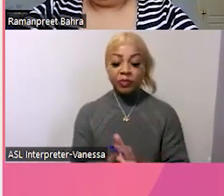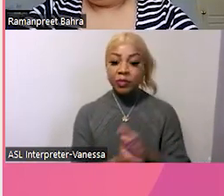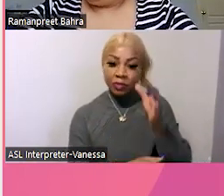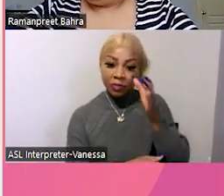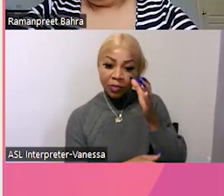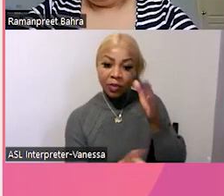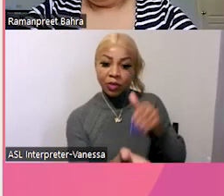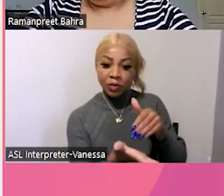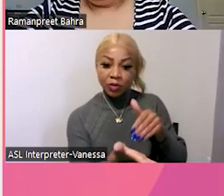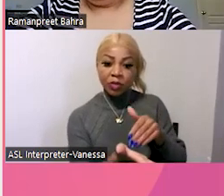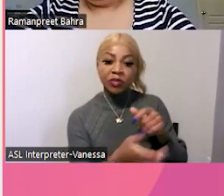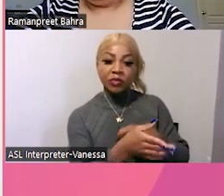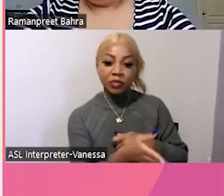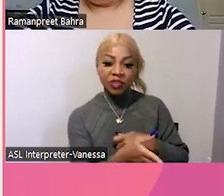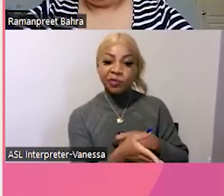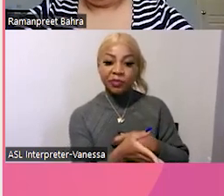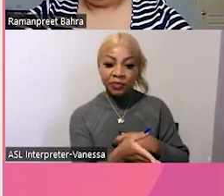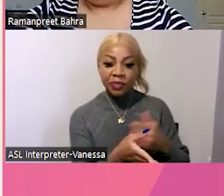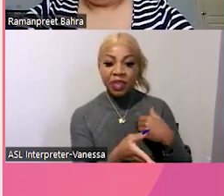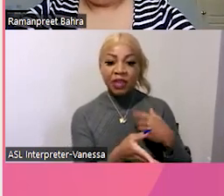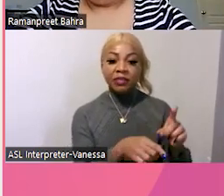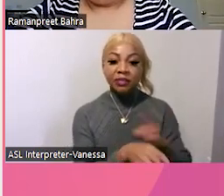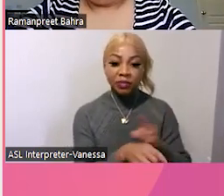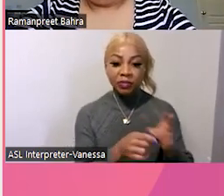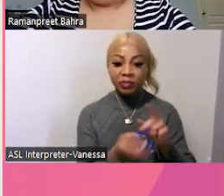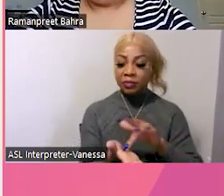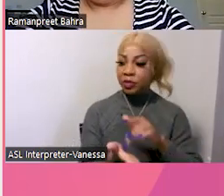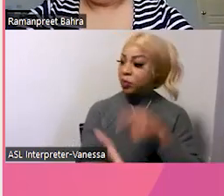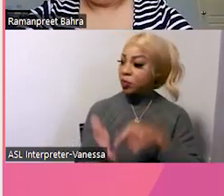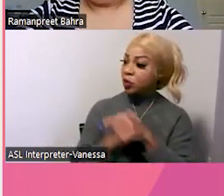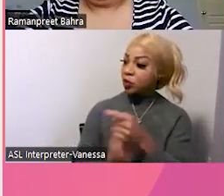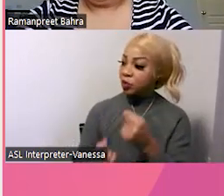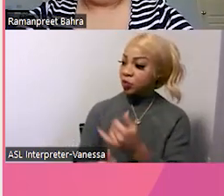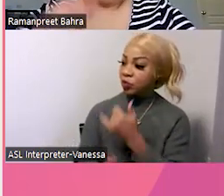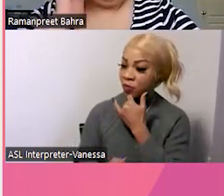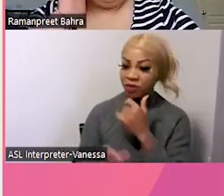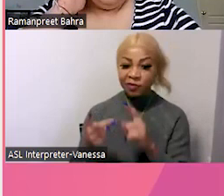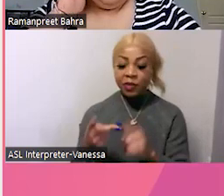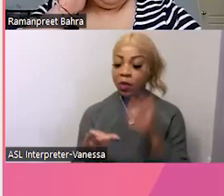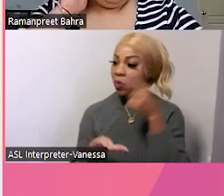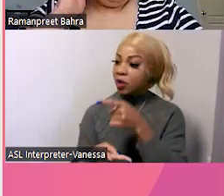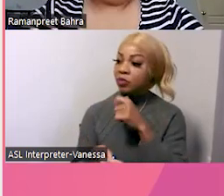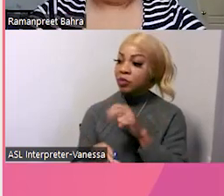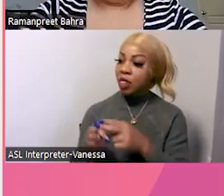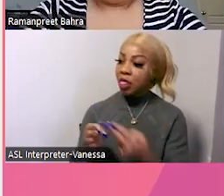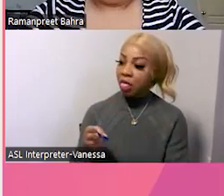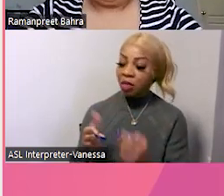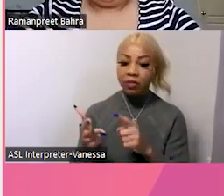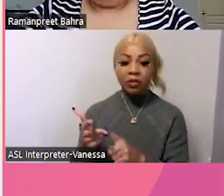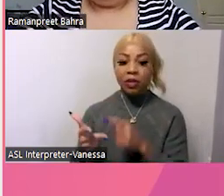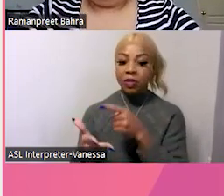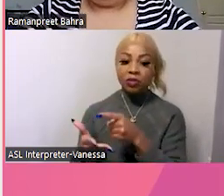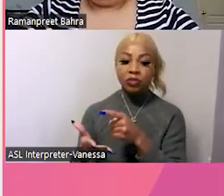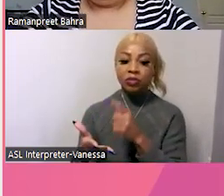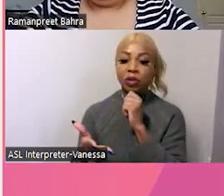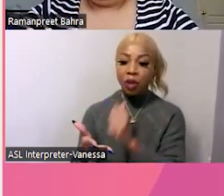discussing, or rather engaging in, disciplinary medicine. What are you doing wrong? Why aren't you losing weight? Why aren't you